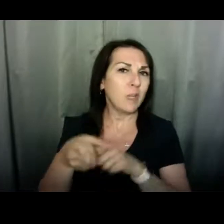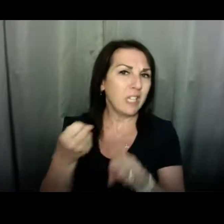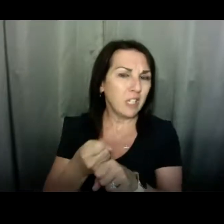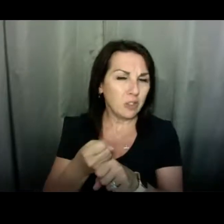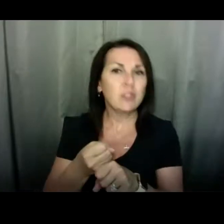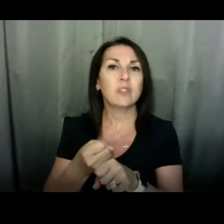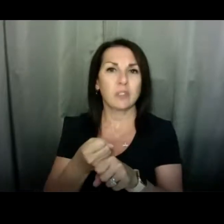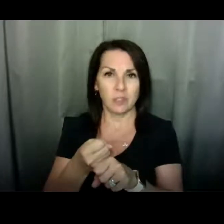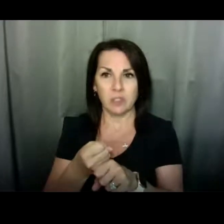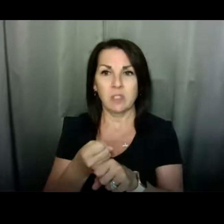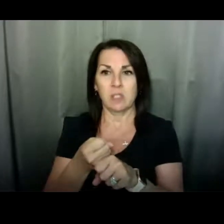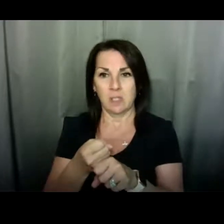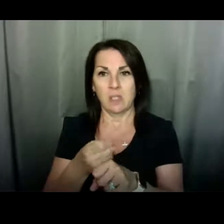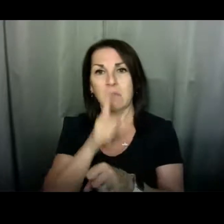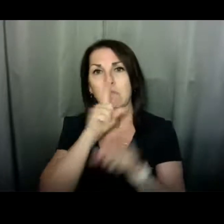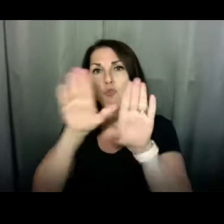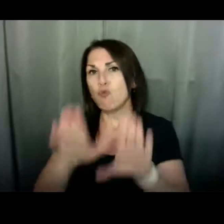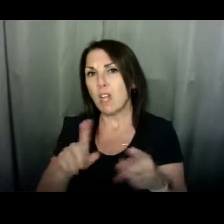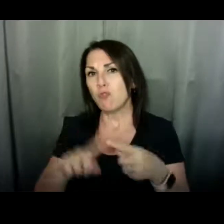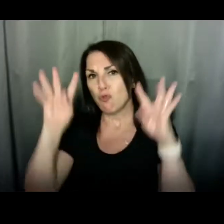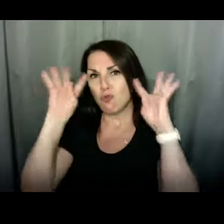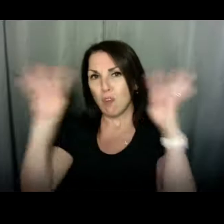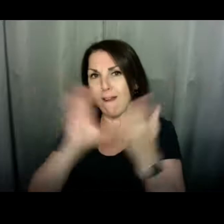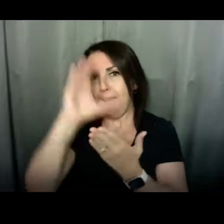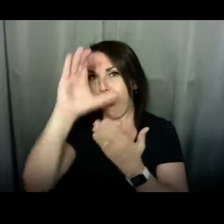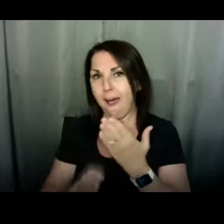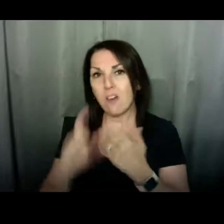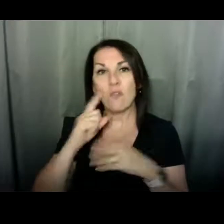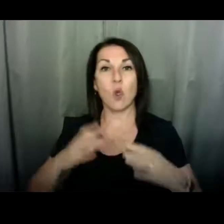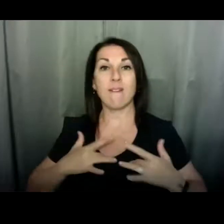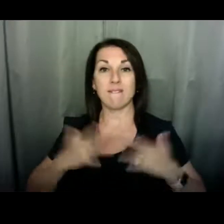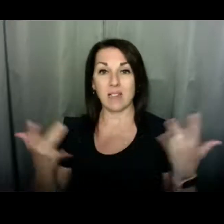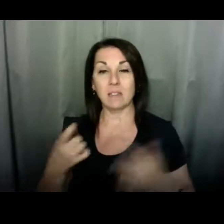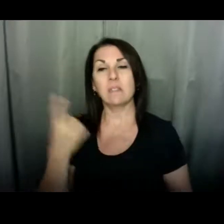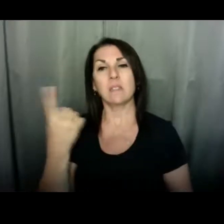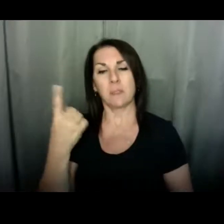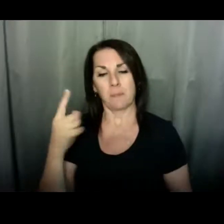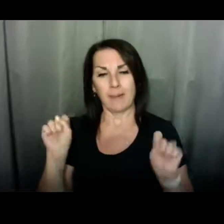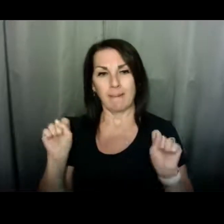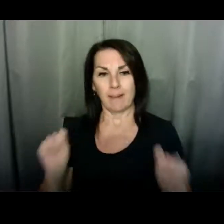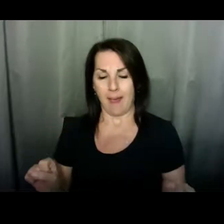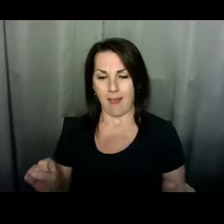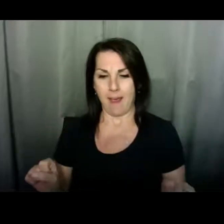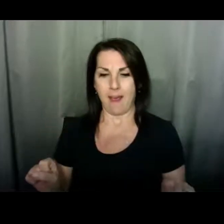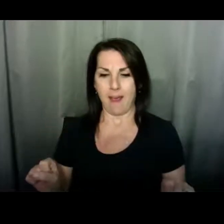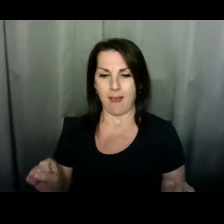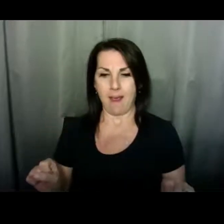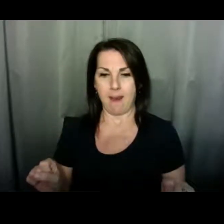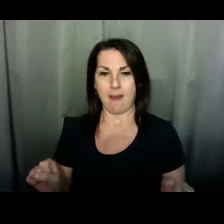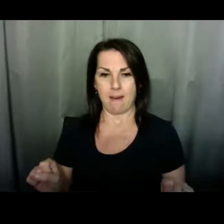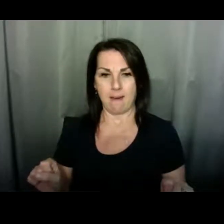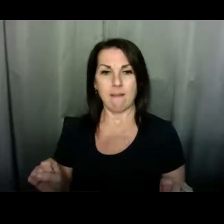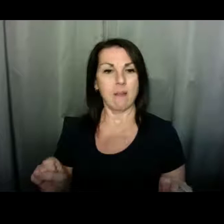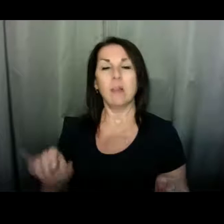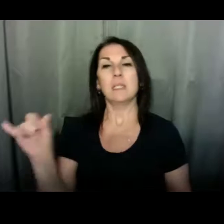is that it's really great to create a calendar of events. And I think this is something which I know that Disability Pride is